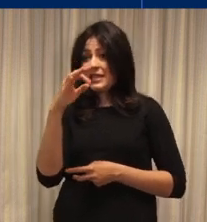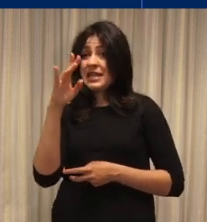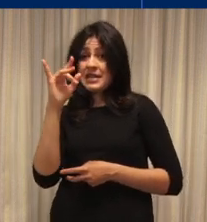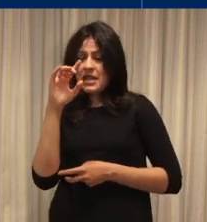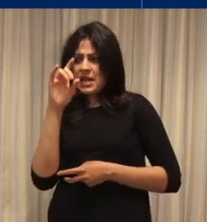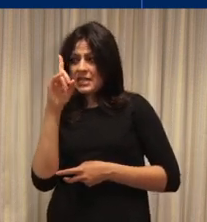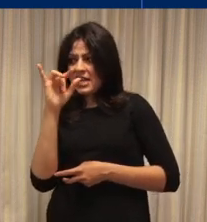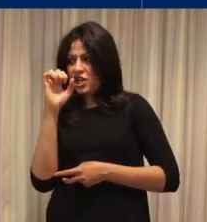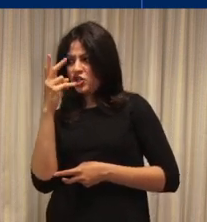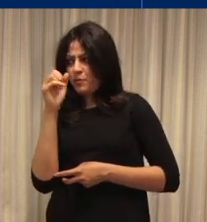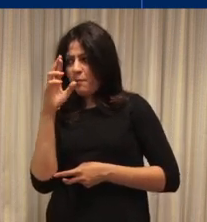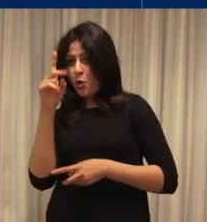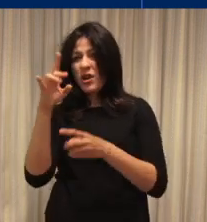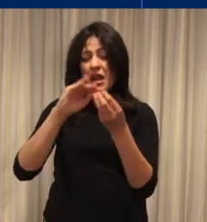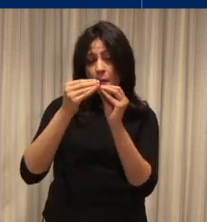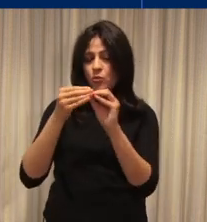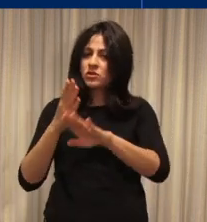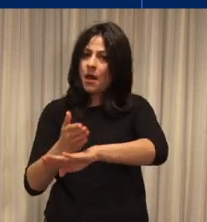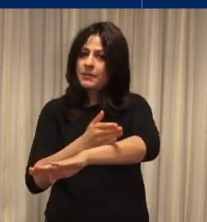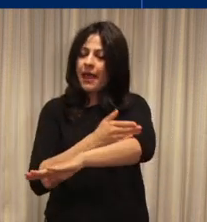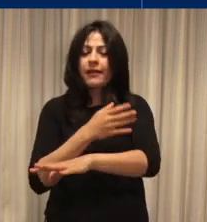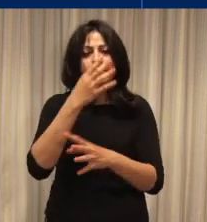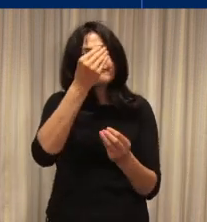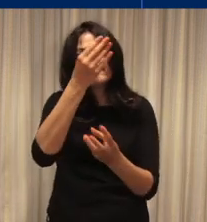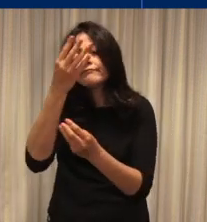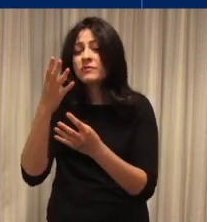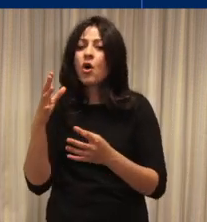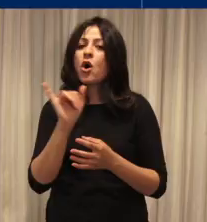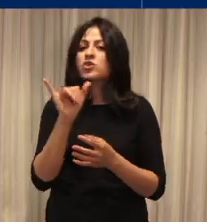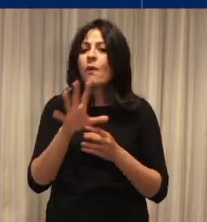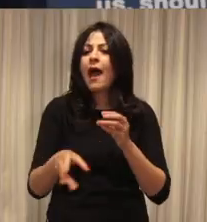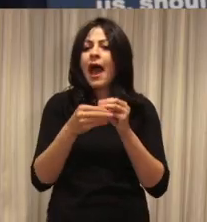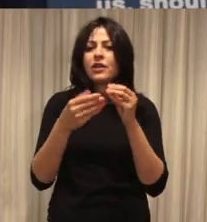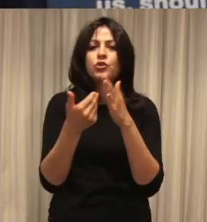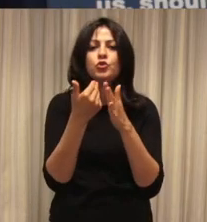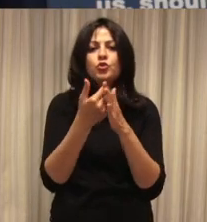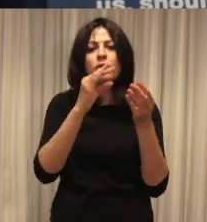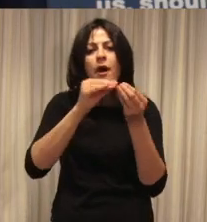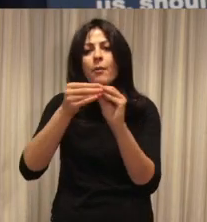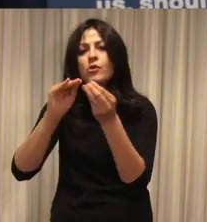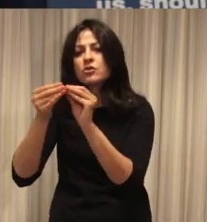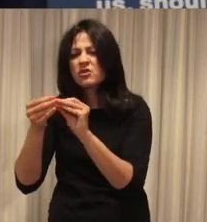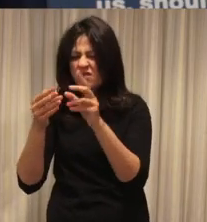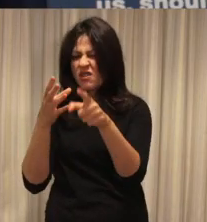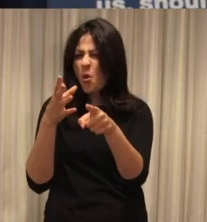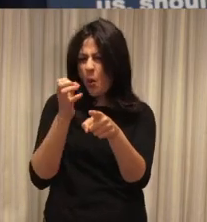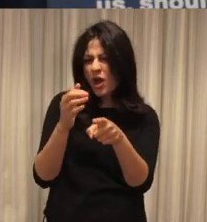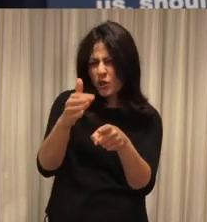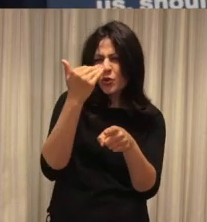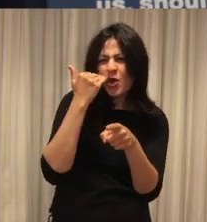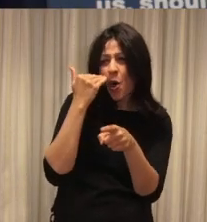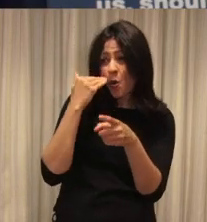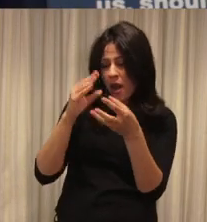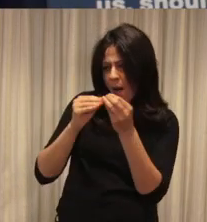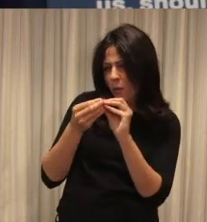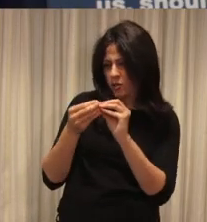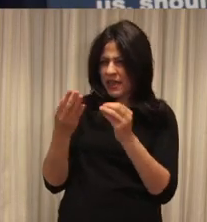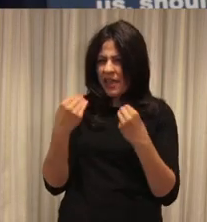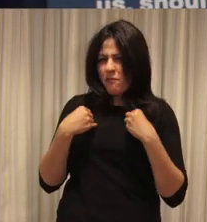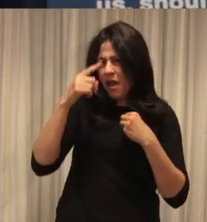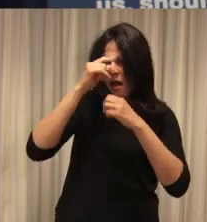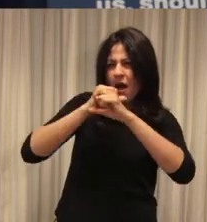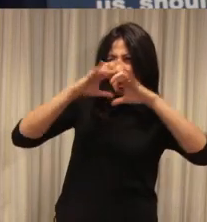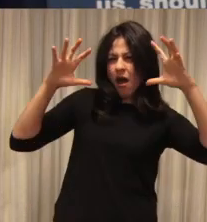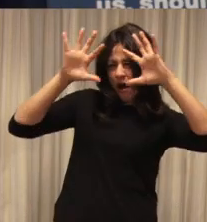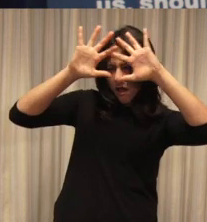updated that significantly and added several new metrics so that you can have a more data-driven sense of what's happening, how things